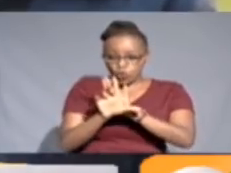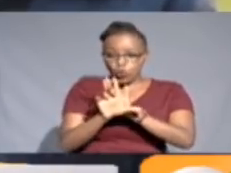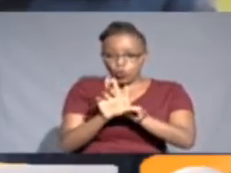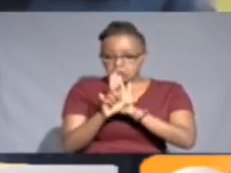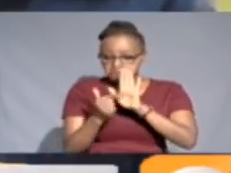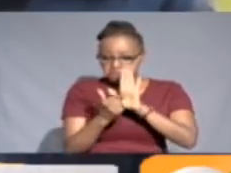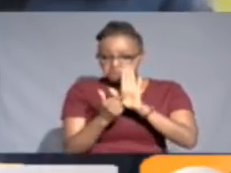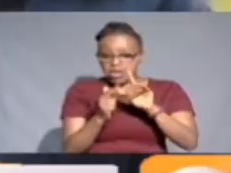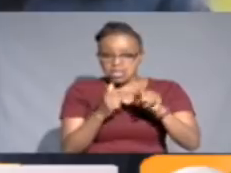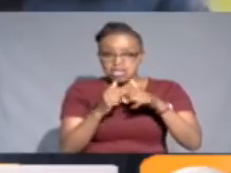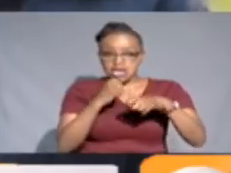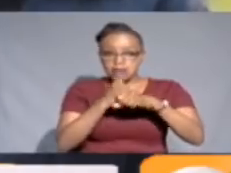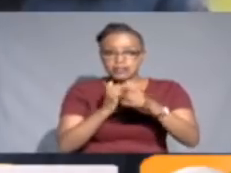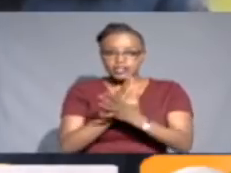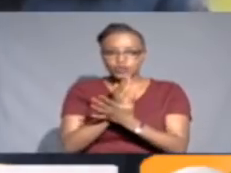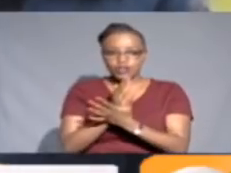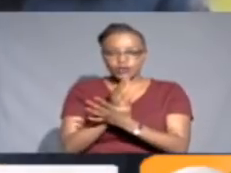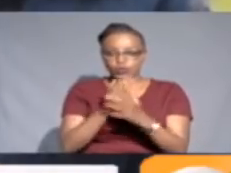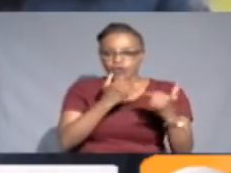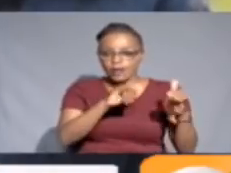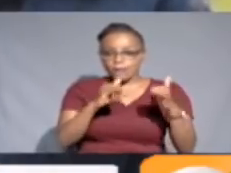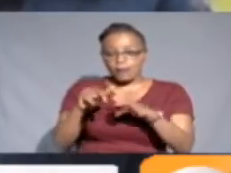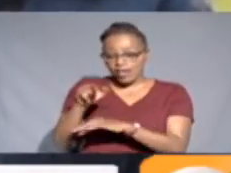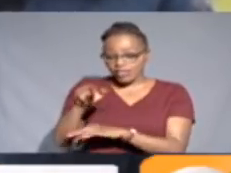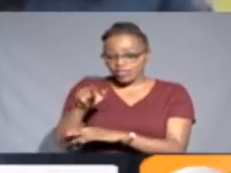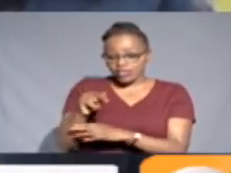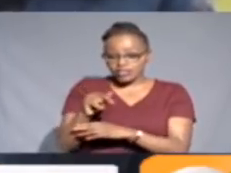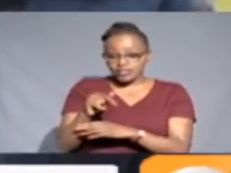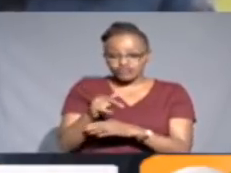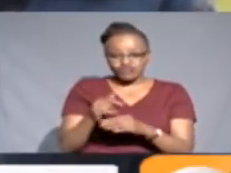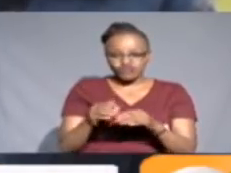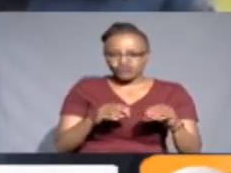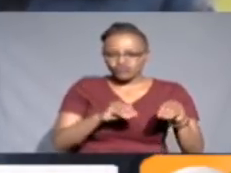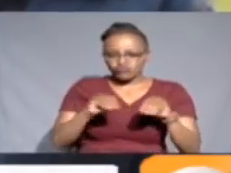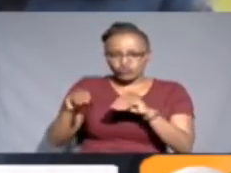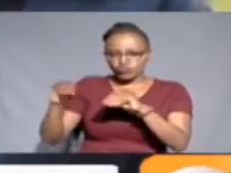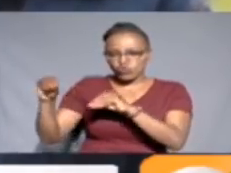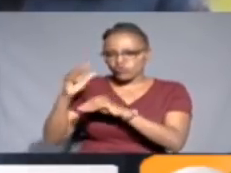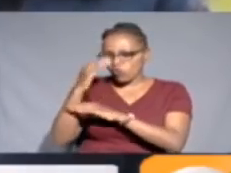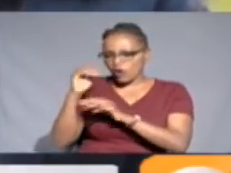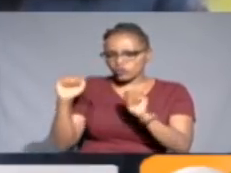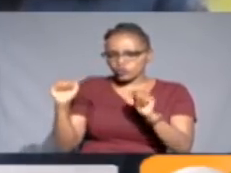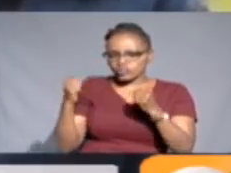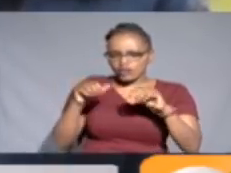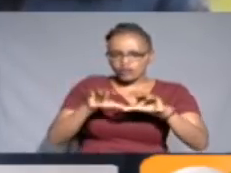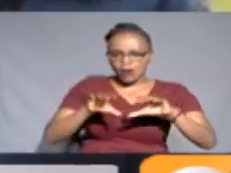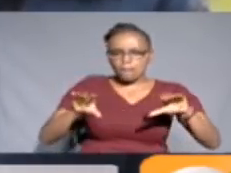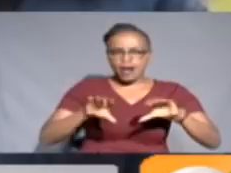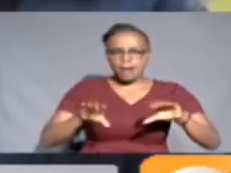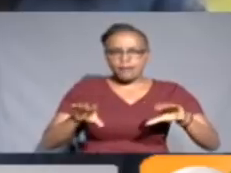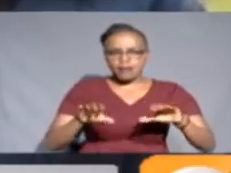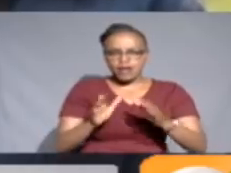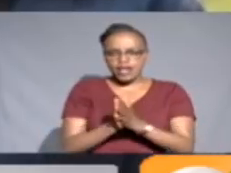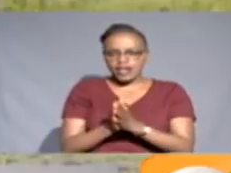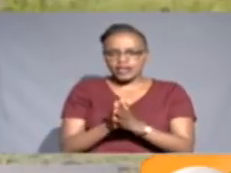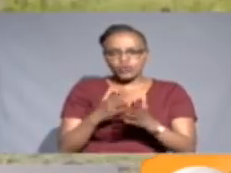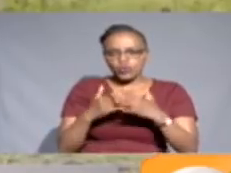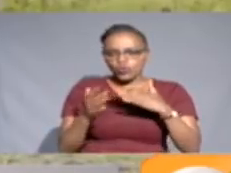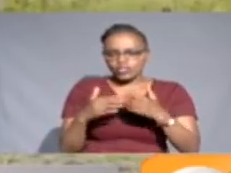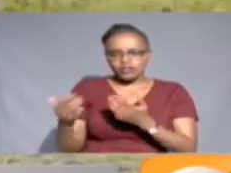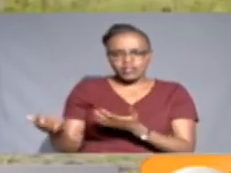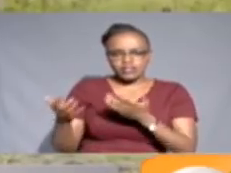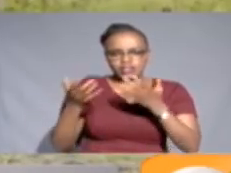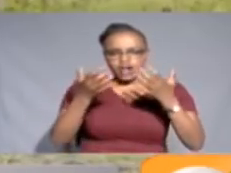we are going to make sure that we enforce that movement so that we safeguard the pipeline and the products it